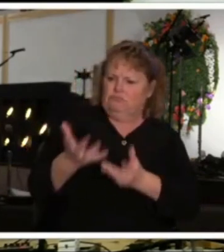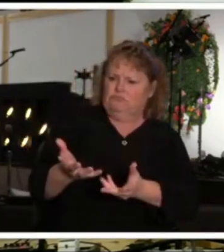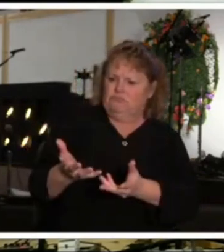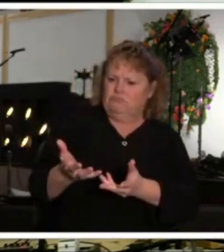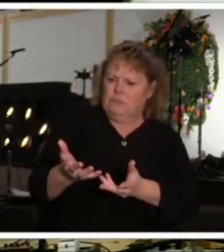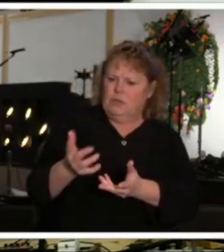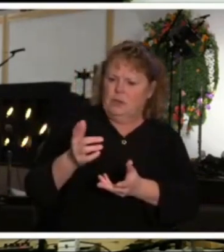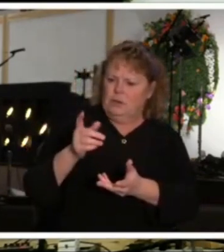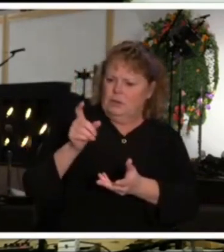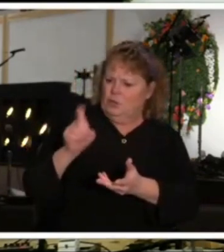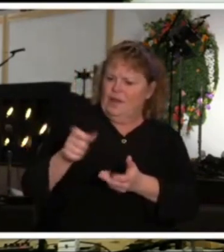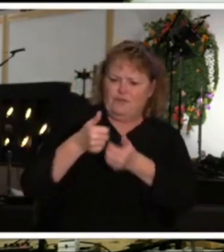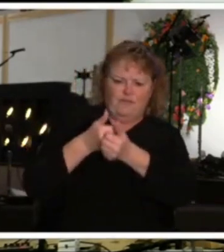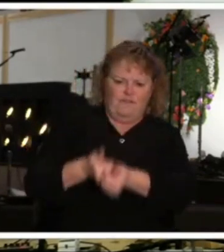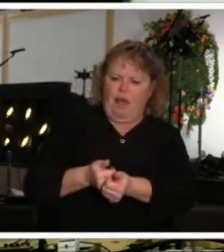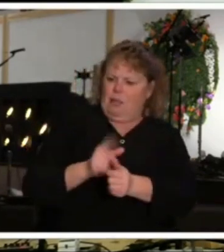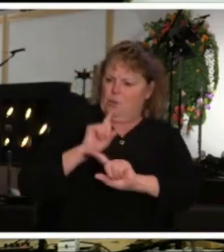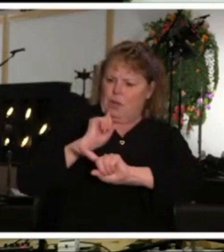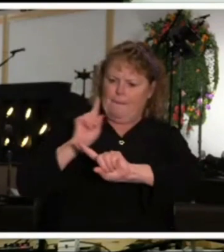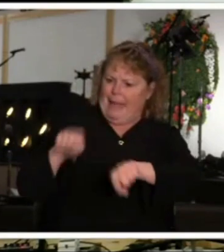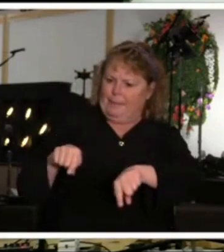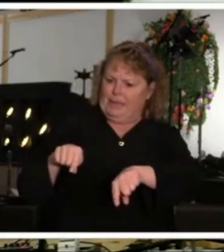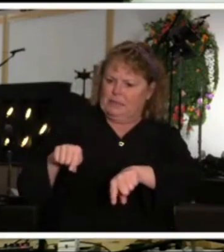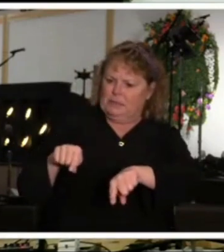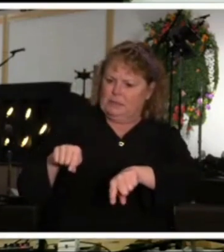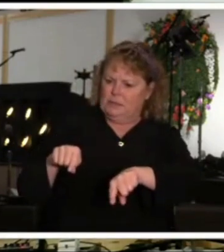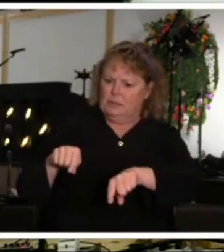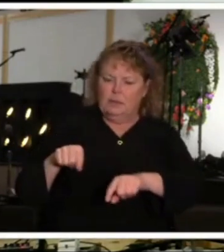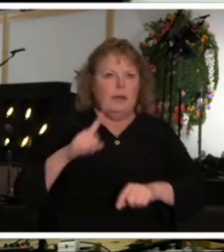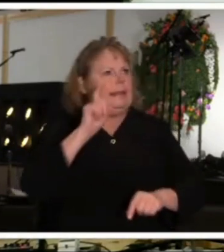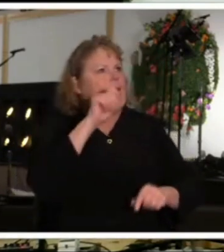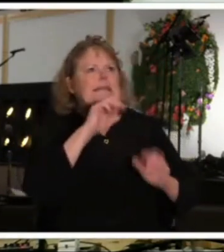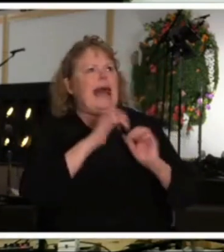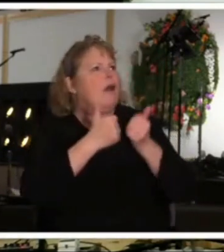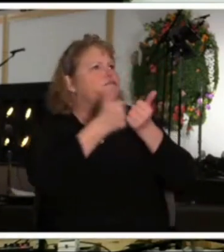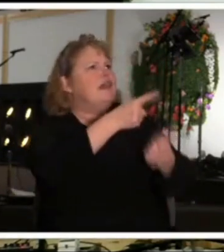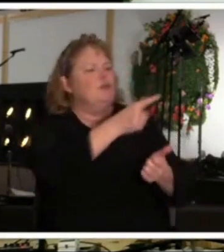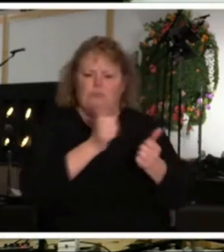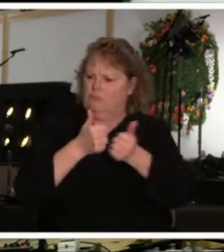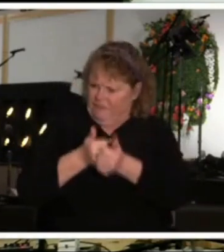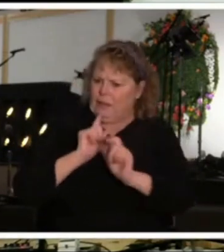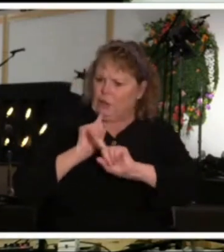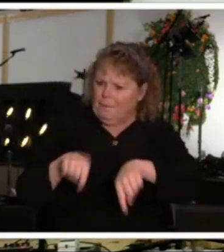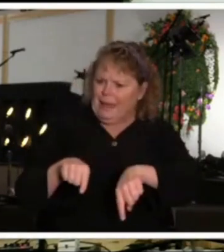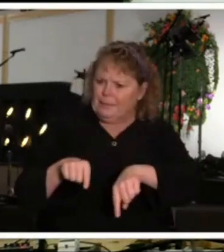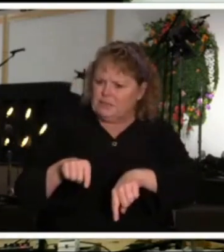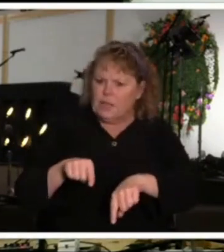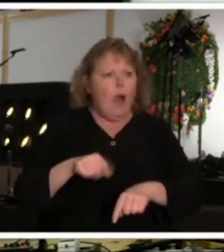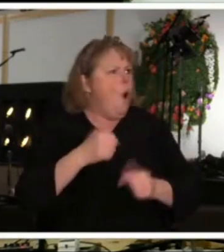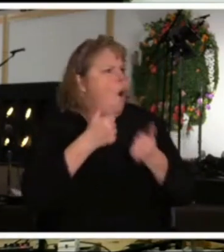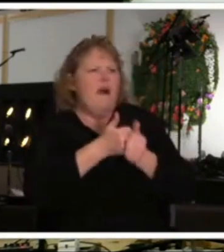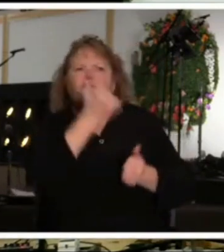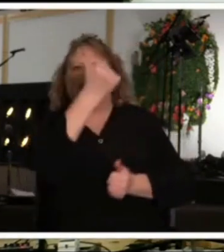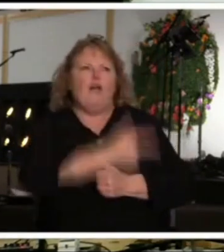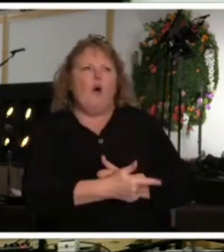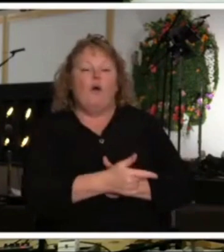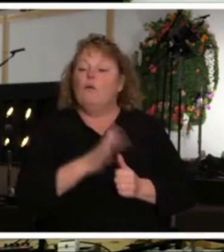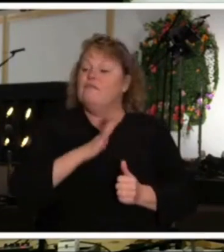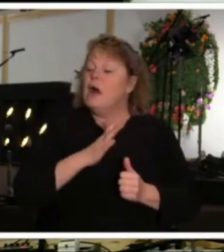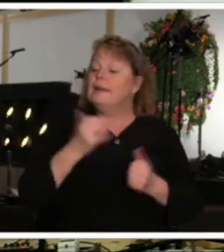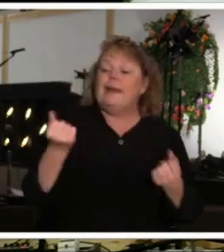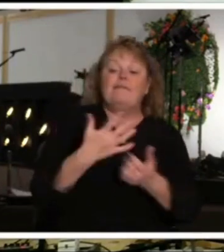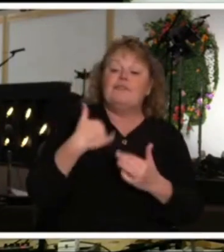I follow all the commandments. I'm good. And then Jesus said the one thing that he didn't want to do. He said, take everything you have and sell it and give it to the